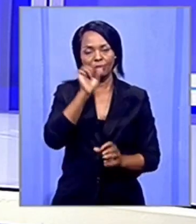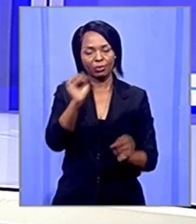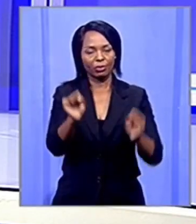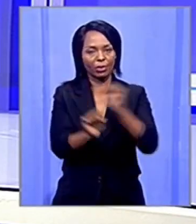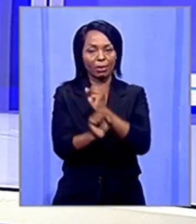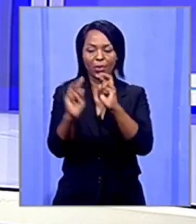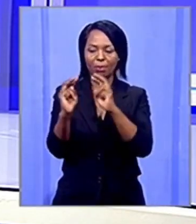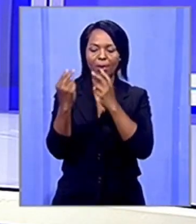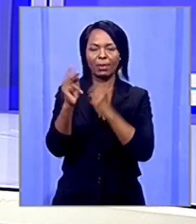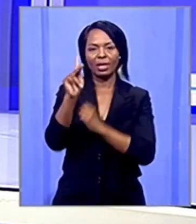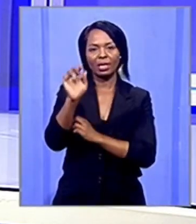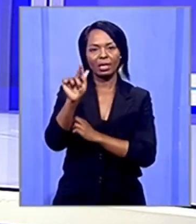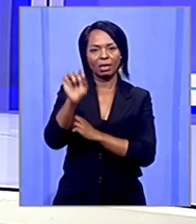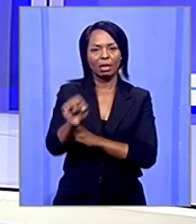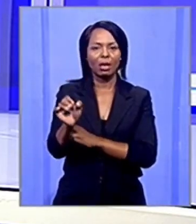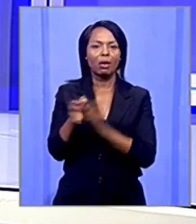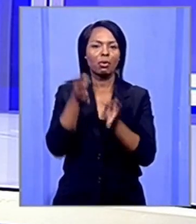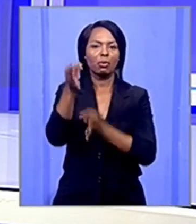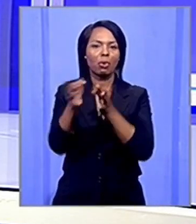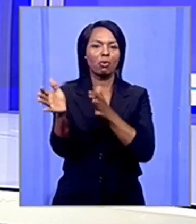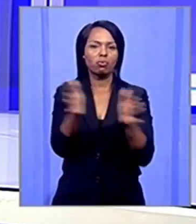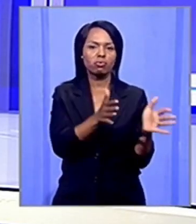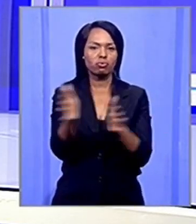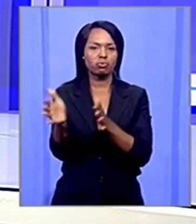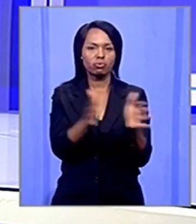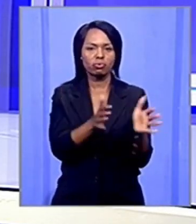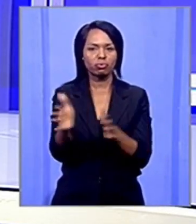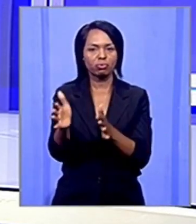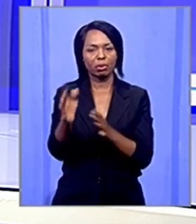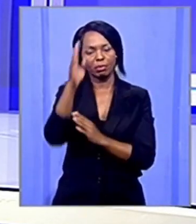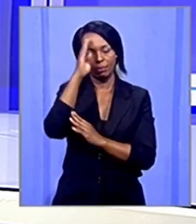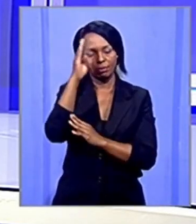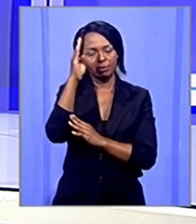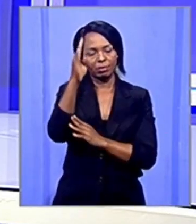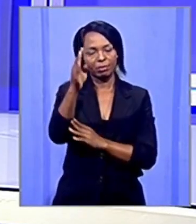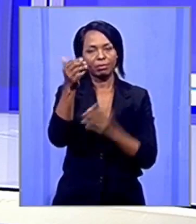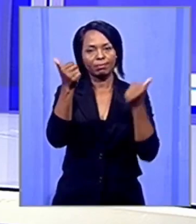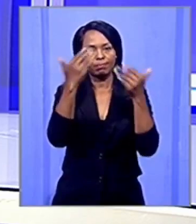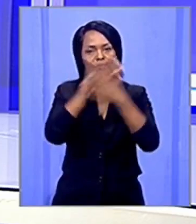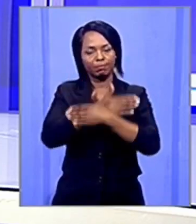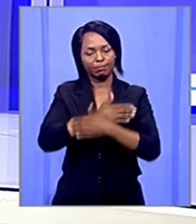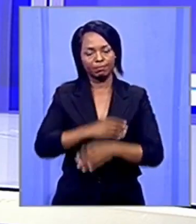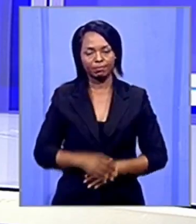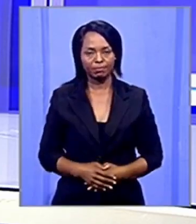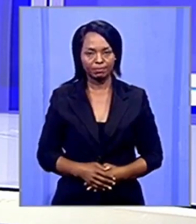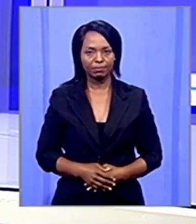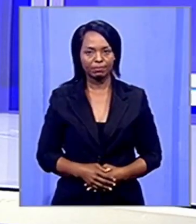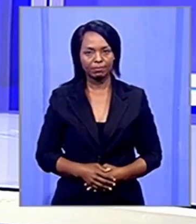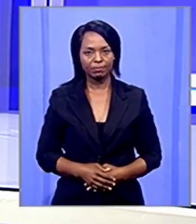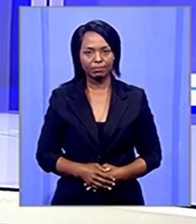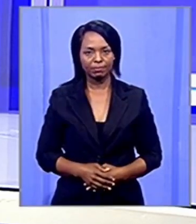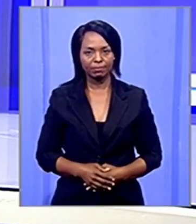re sutela ke lebogile kgaje ka ponelo pele ya maemo a bosa go boa re kopana gape mo nakong e tlang robadiwa.